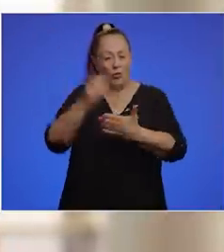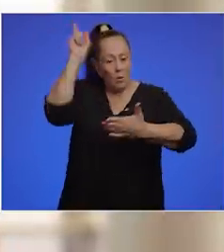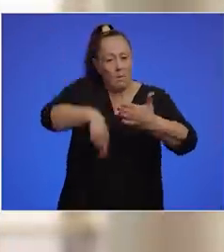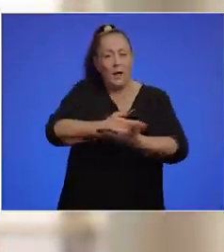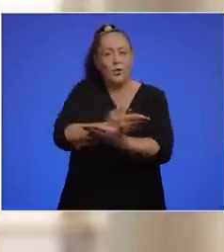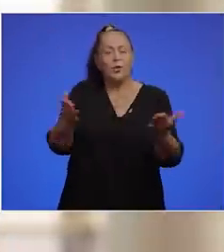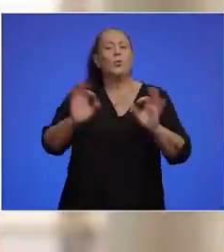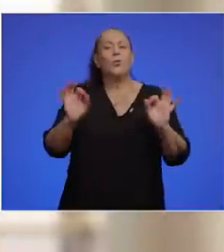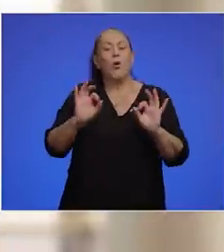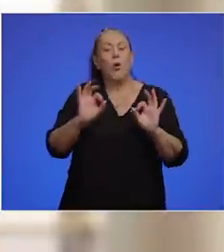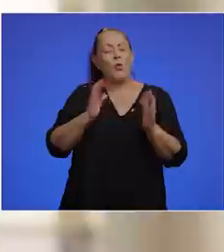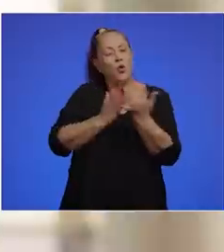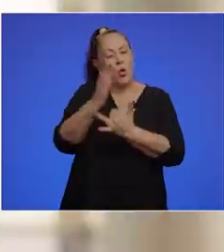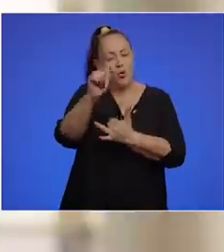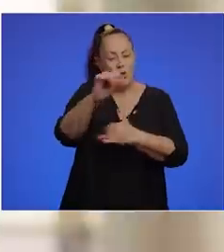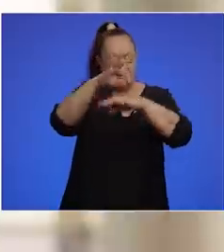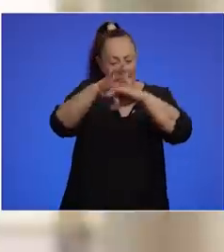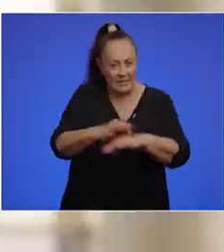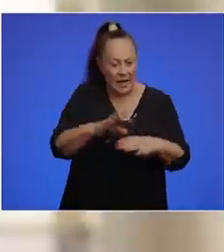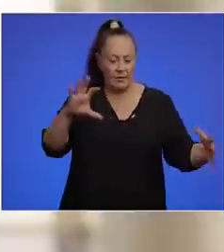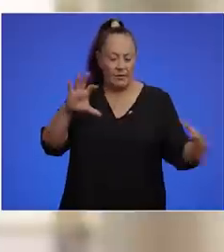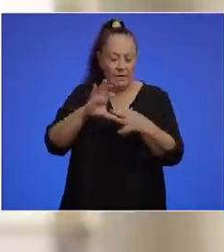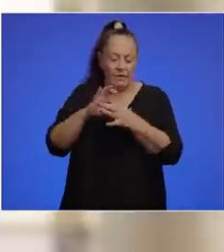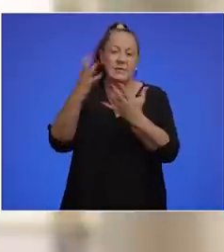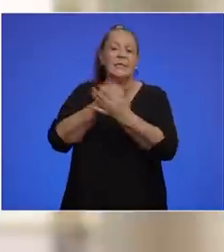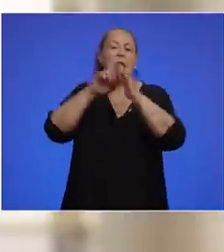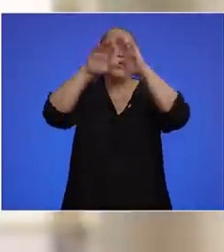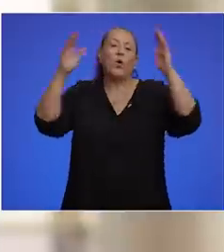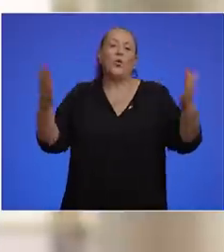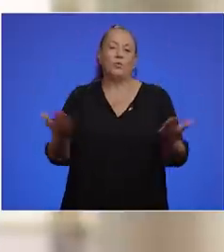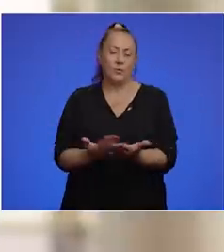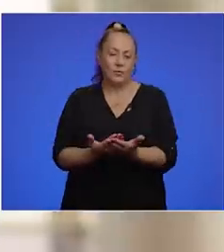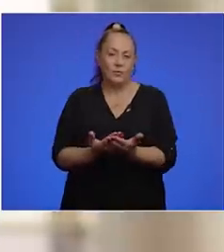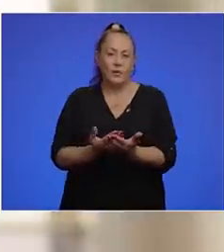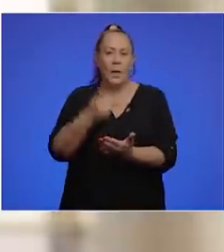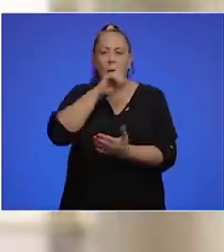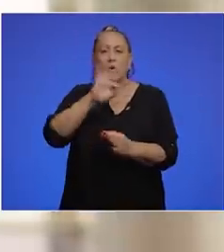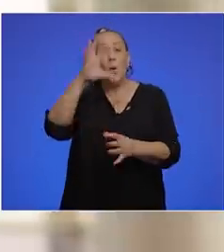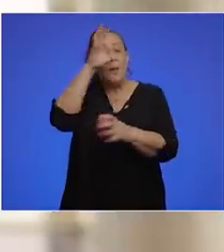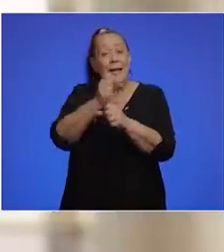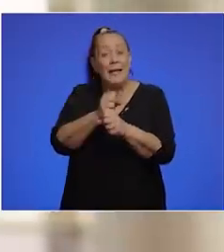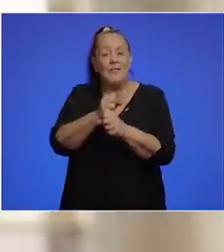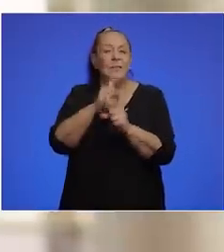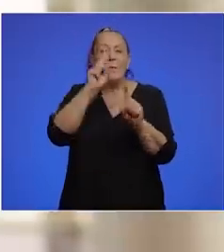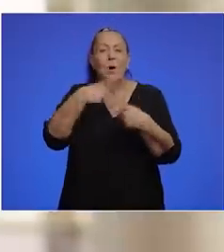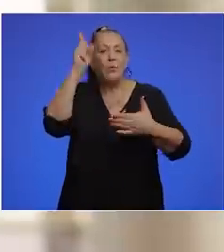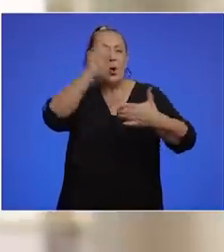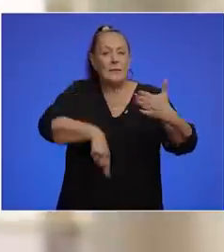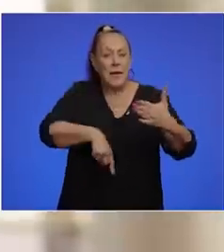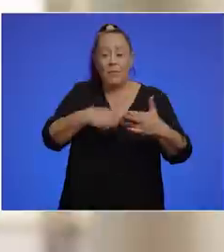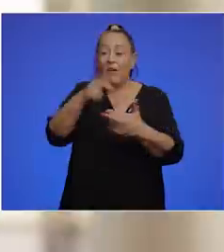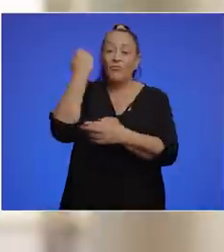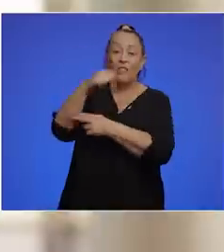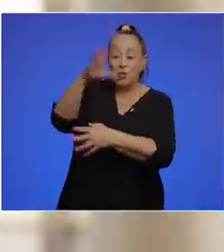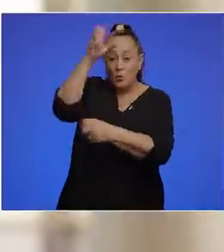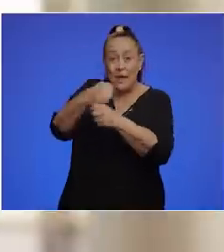condemn the world But so that through him the world might be saved No one who believes in him will be condemned But whoever